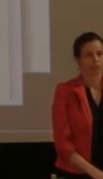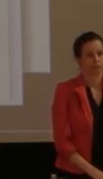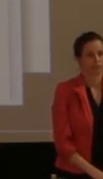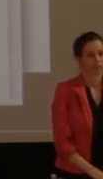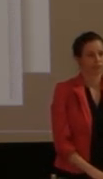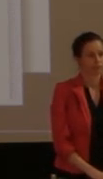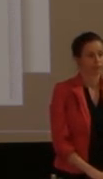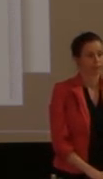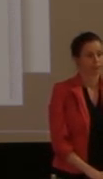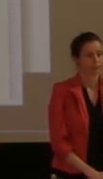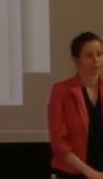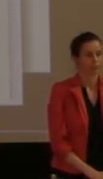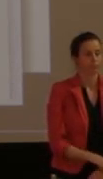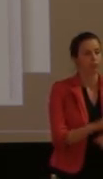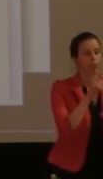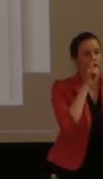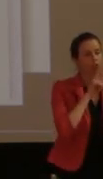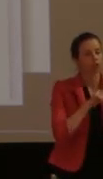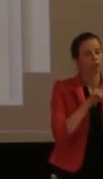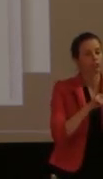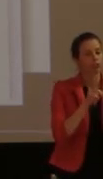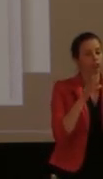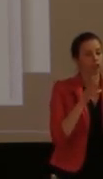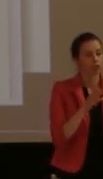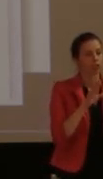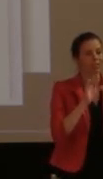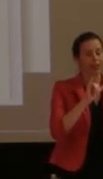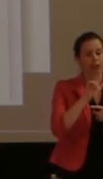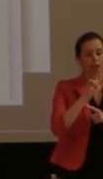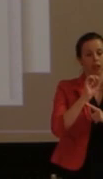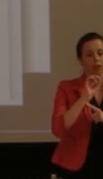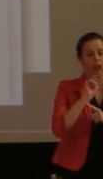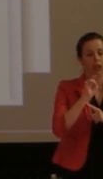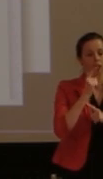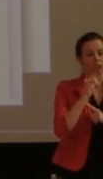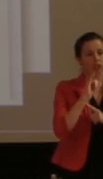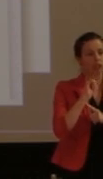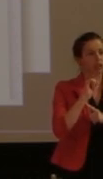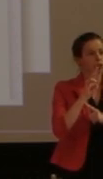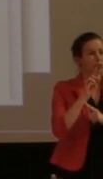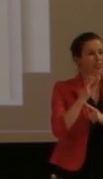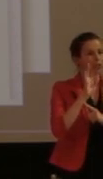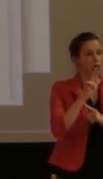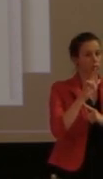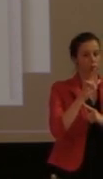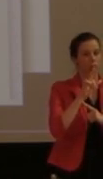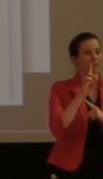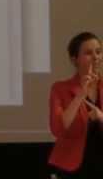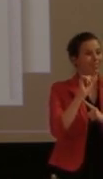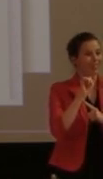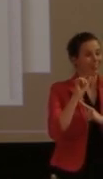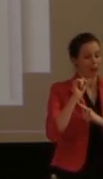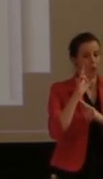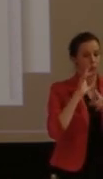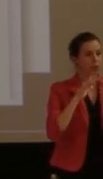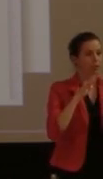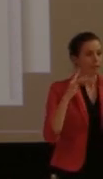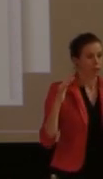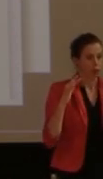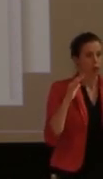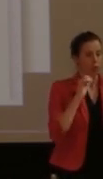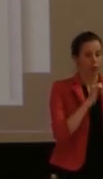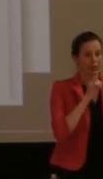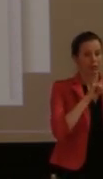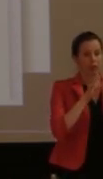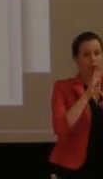For researchers, longitudinal data is the dream data set. This database will be diverse with data including